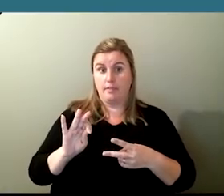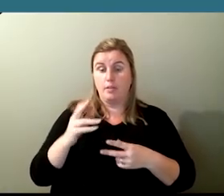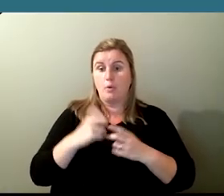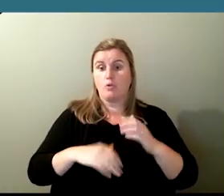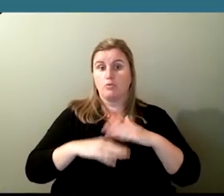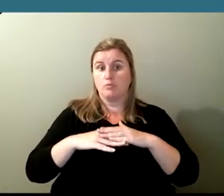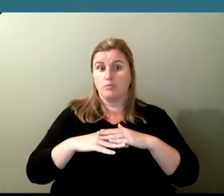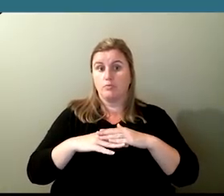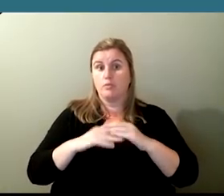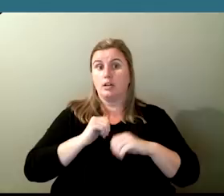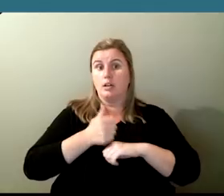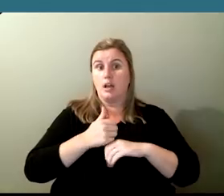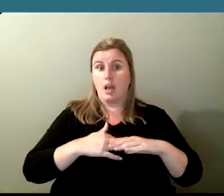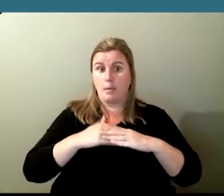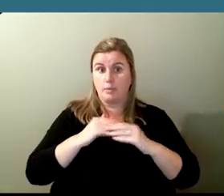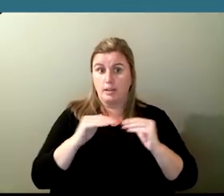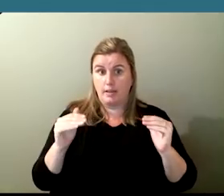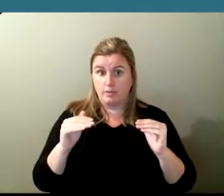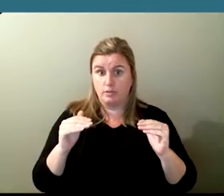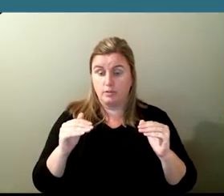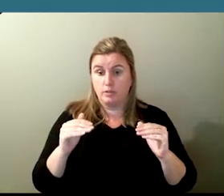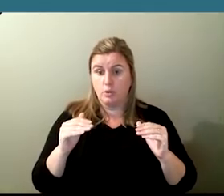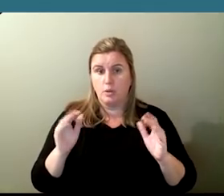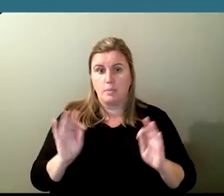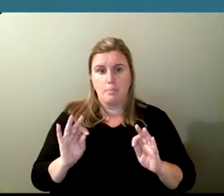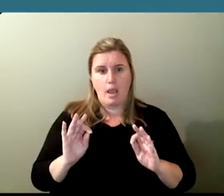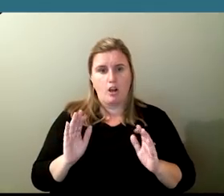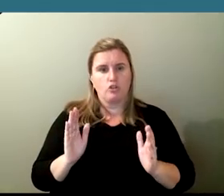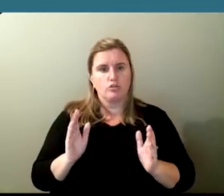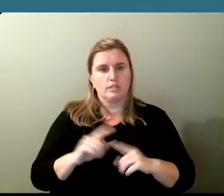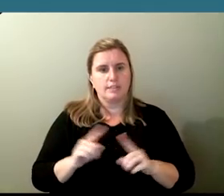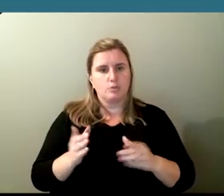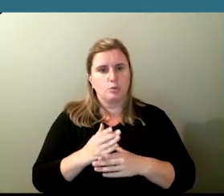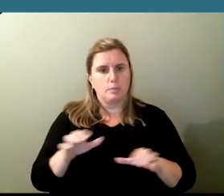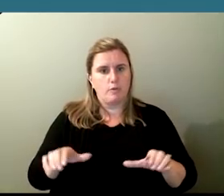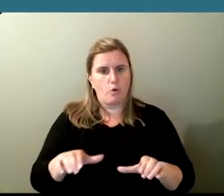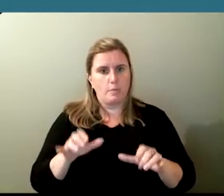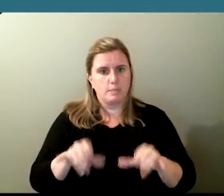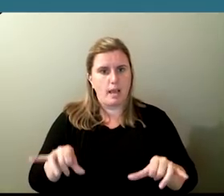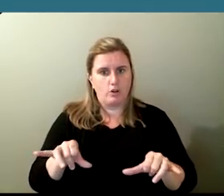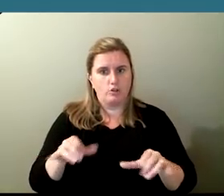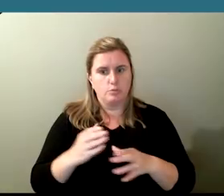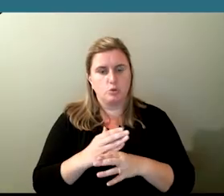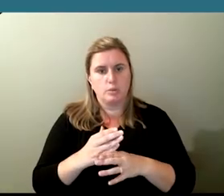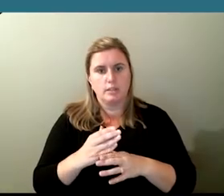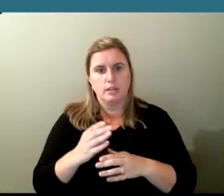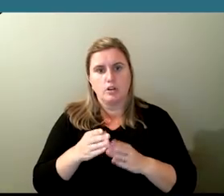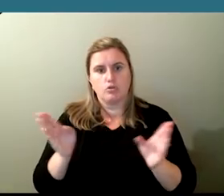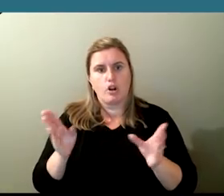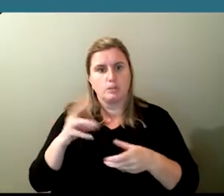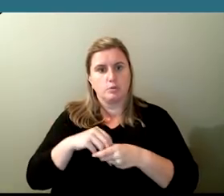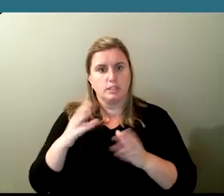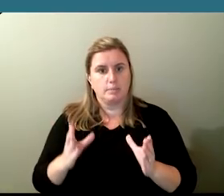levels of implementation with really minor differences in performance patterns between, across the